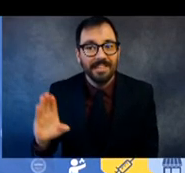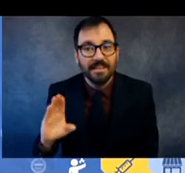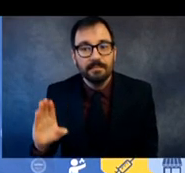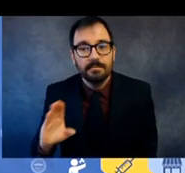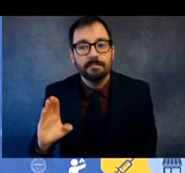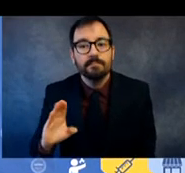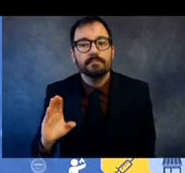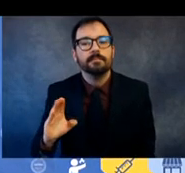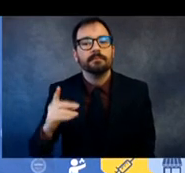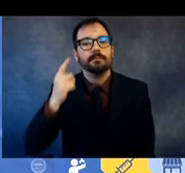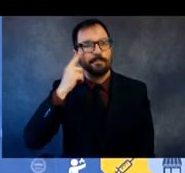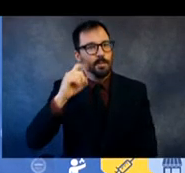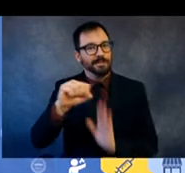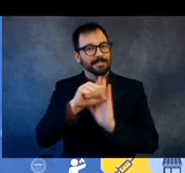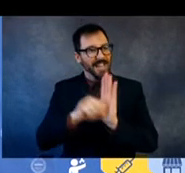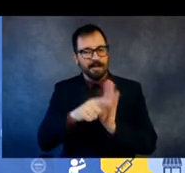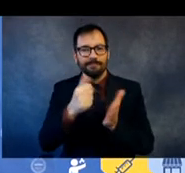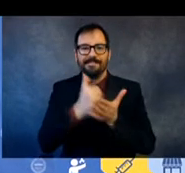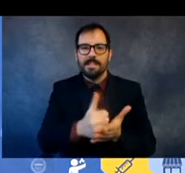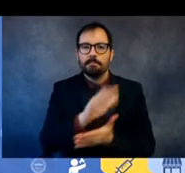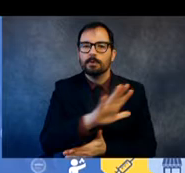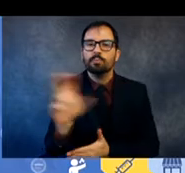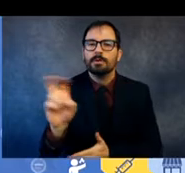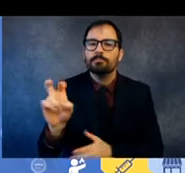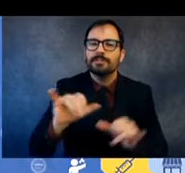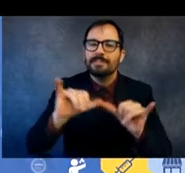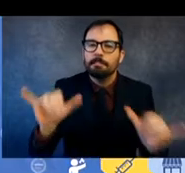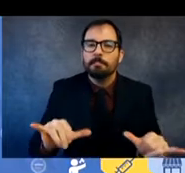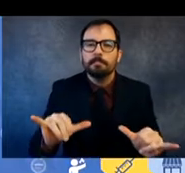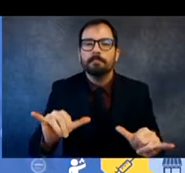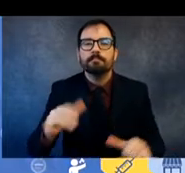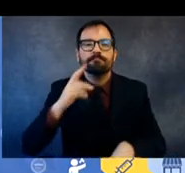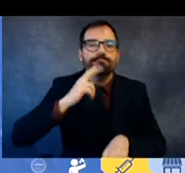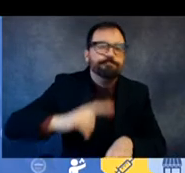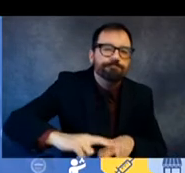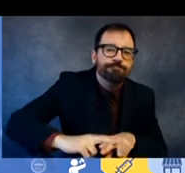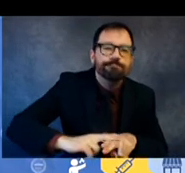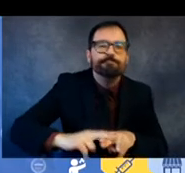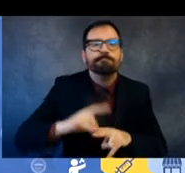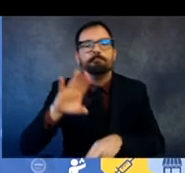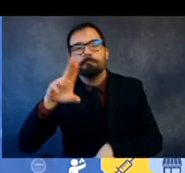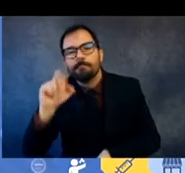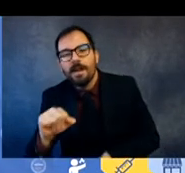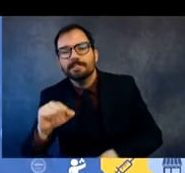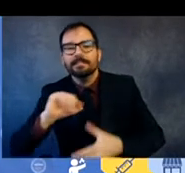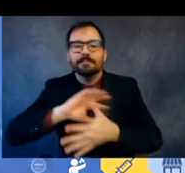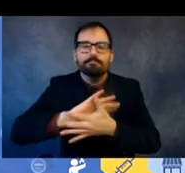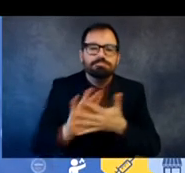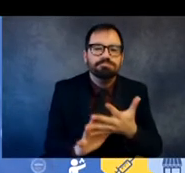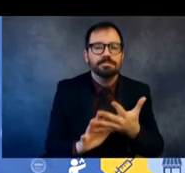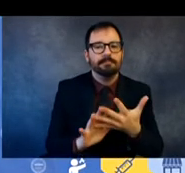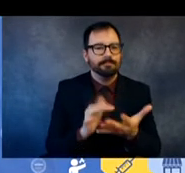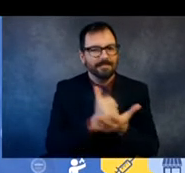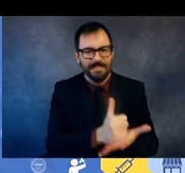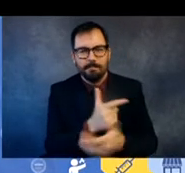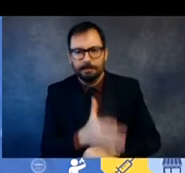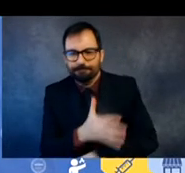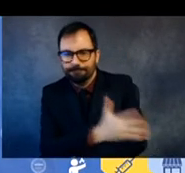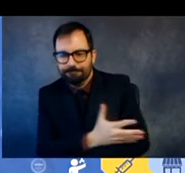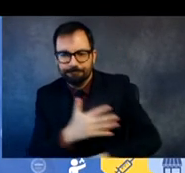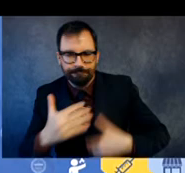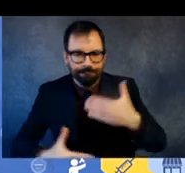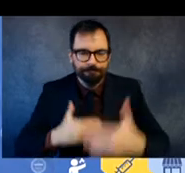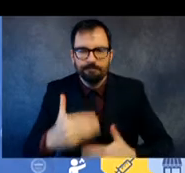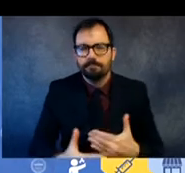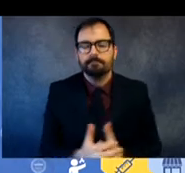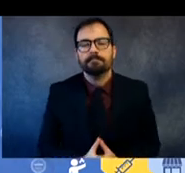the state in terms of their transportation systems, and then a targeted increase for the MBTA as well.